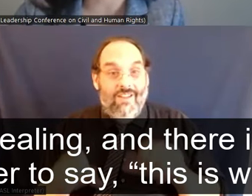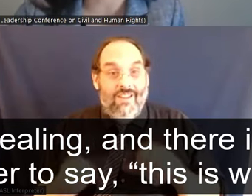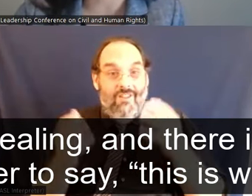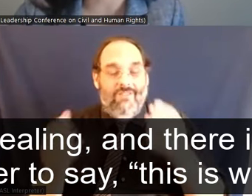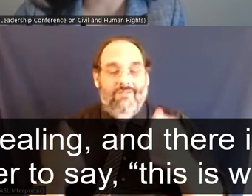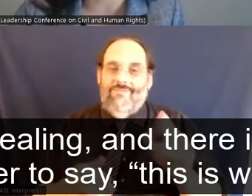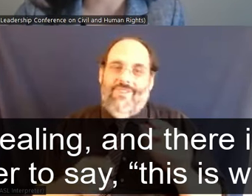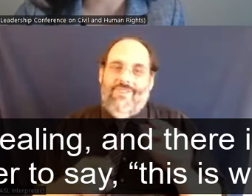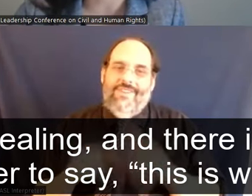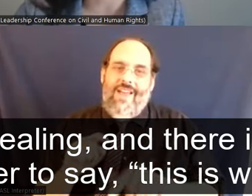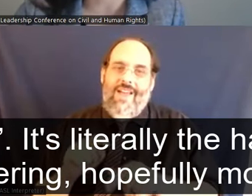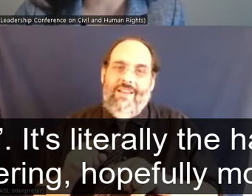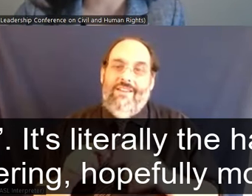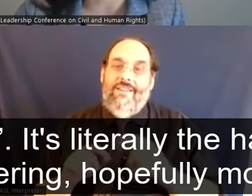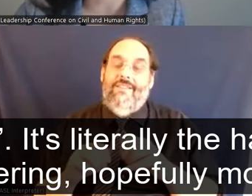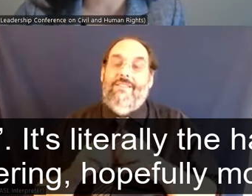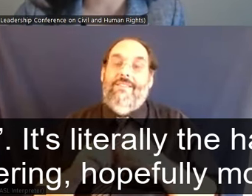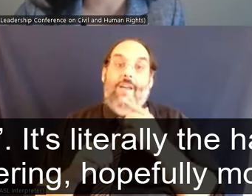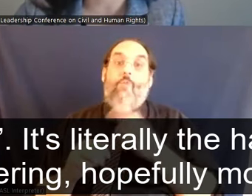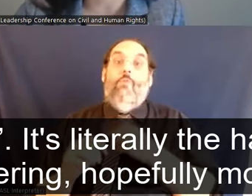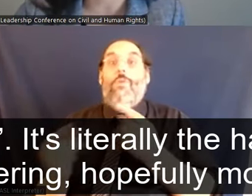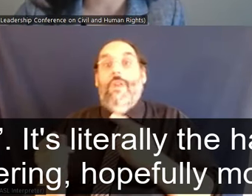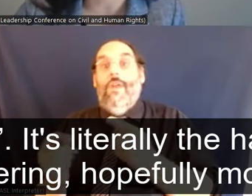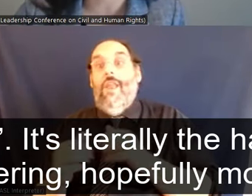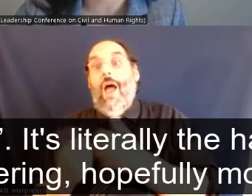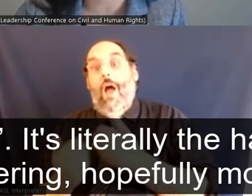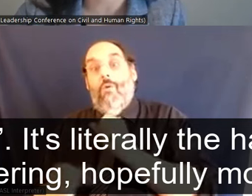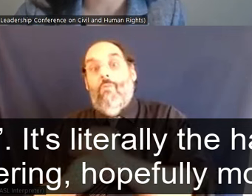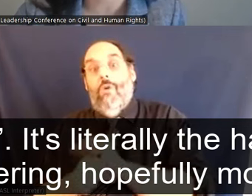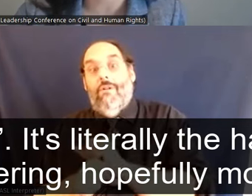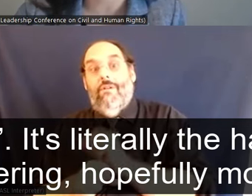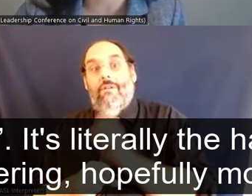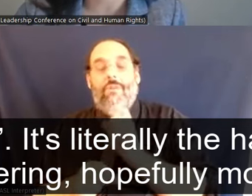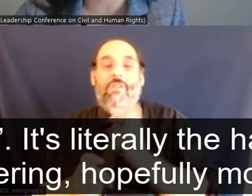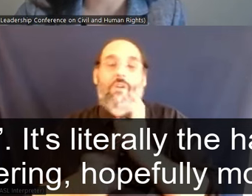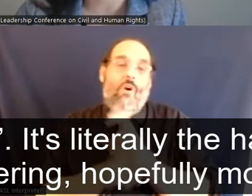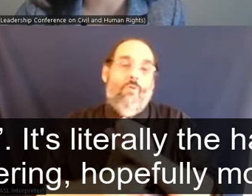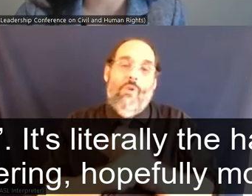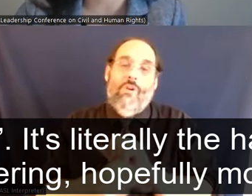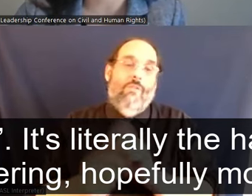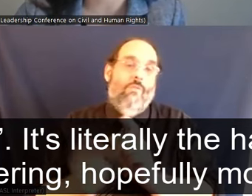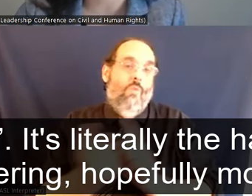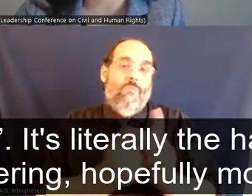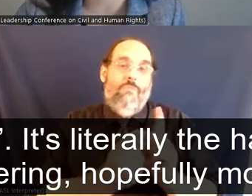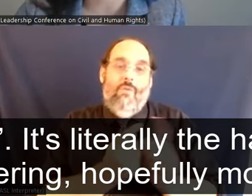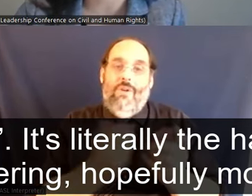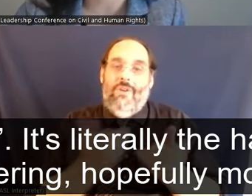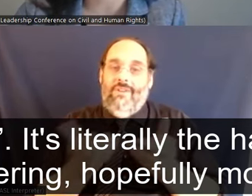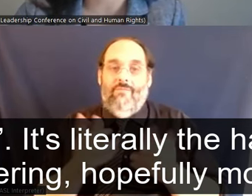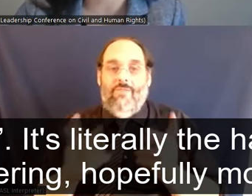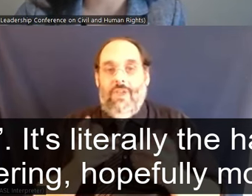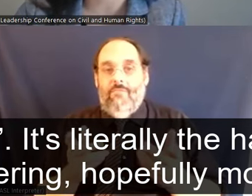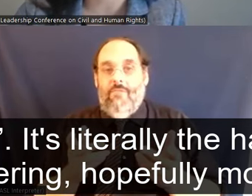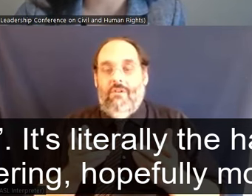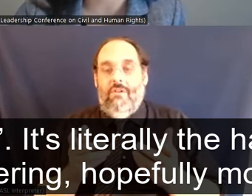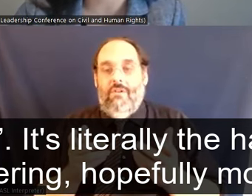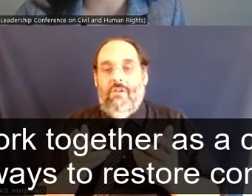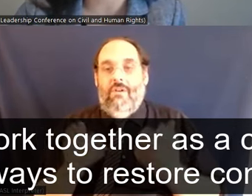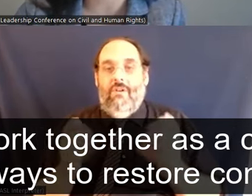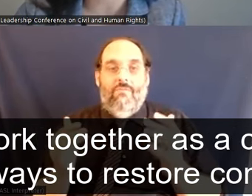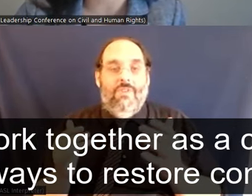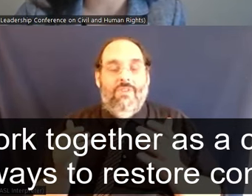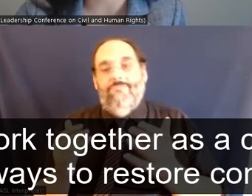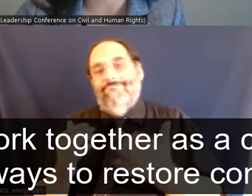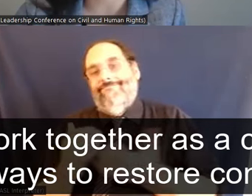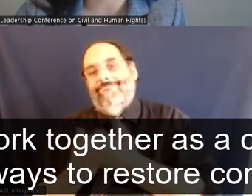say, this is what we did and it works. It's literally the hard work of one by one, gathering hopefully more